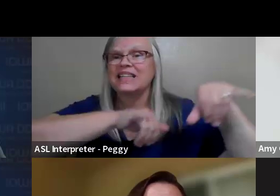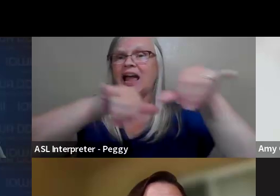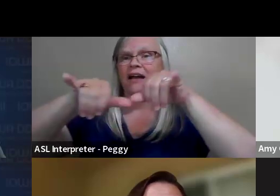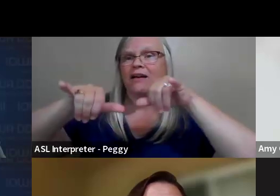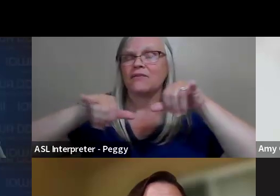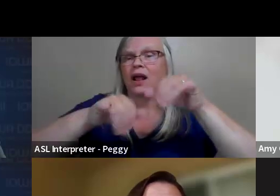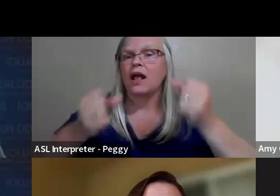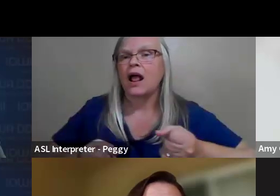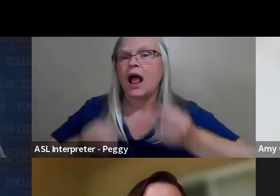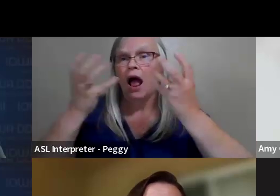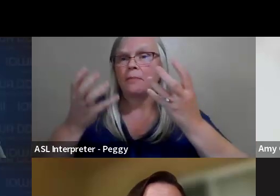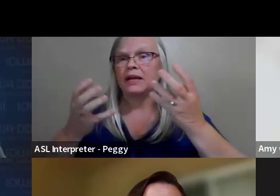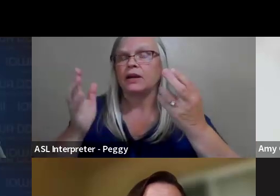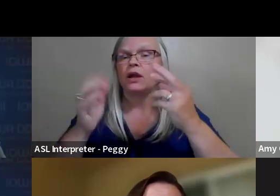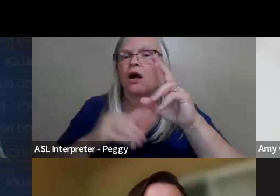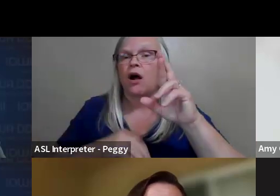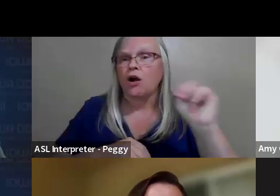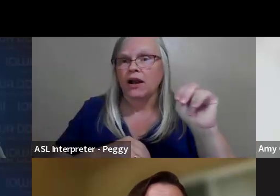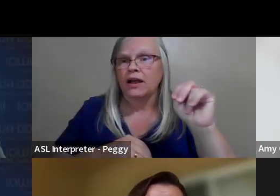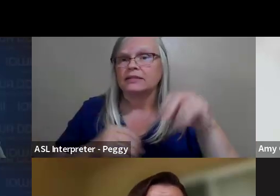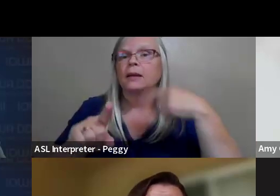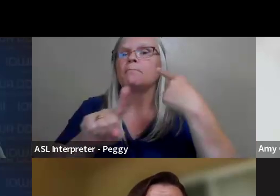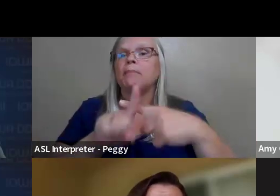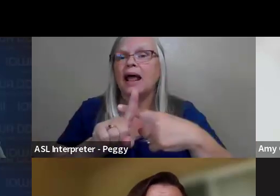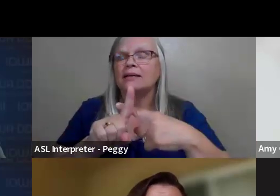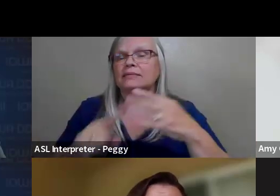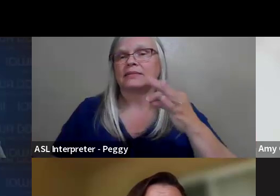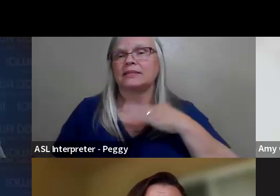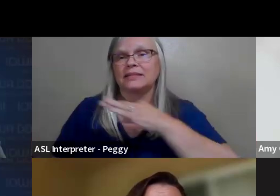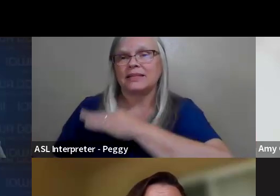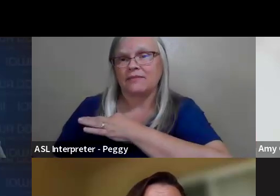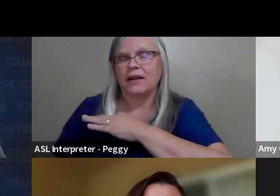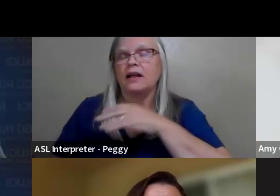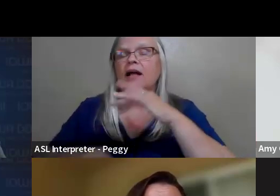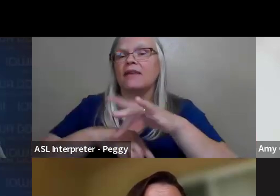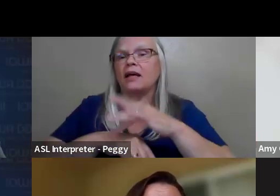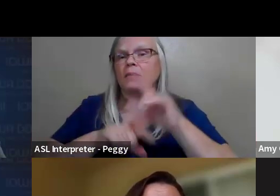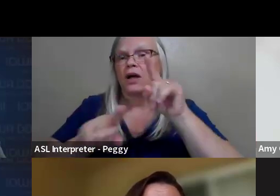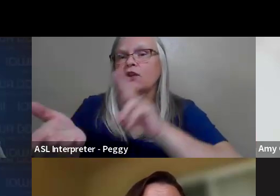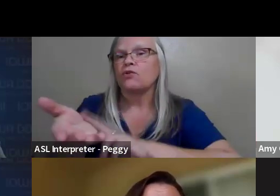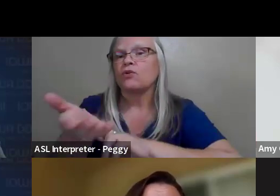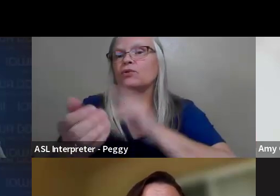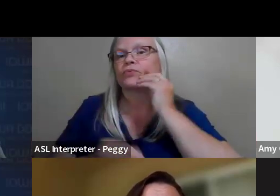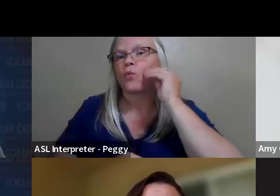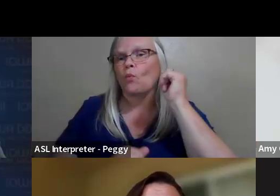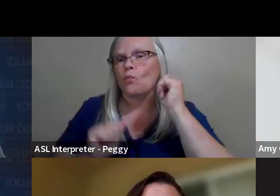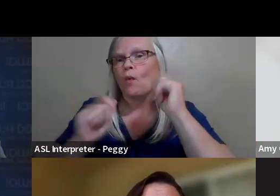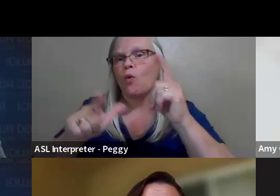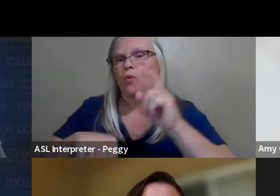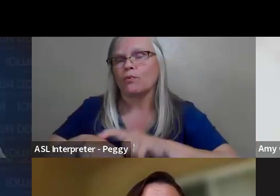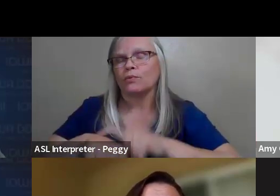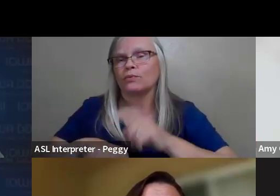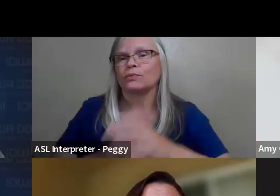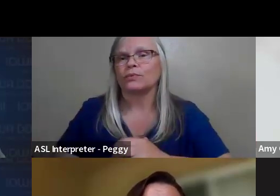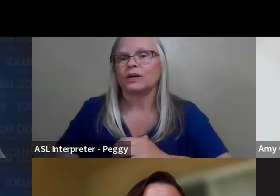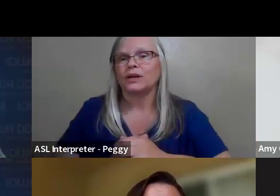the number of registered nurses as well as staff available at nursing homes at all times. And